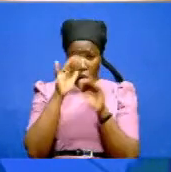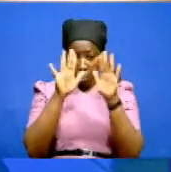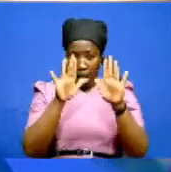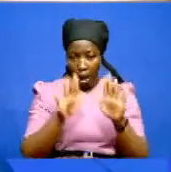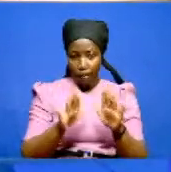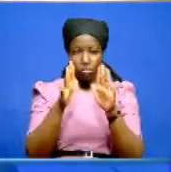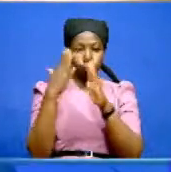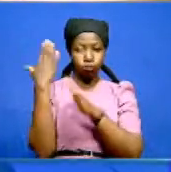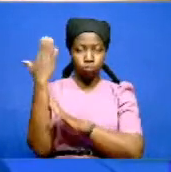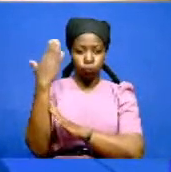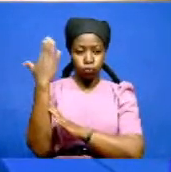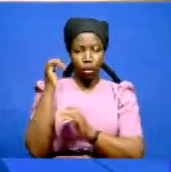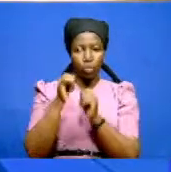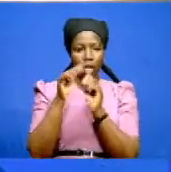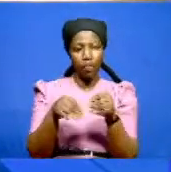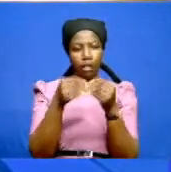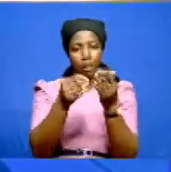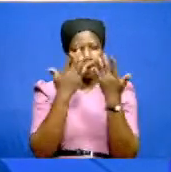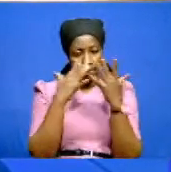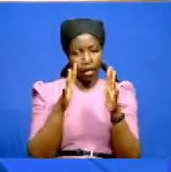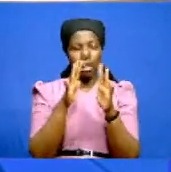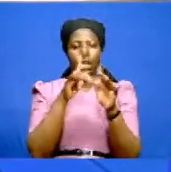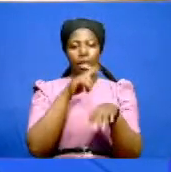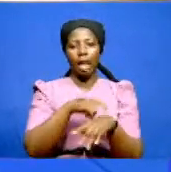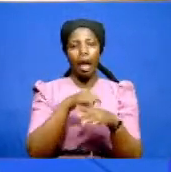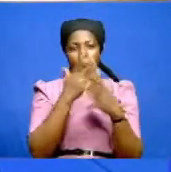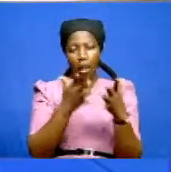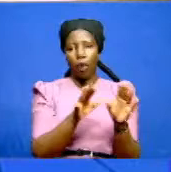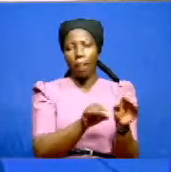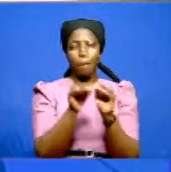delivered. And as we now get to the